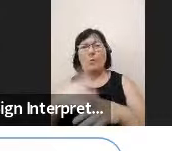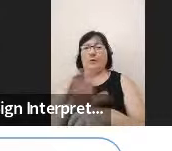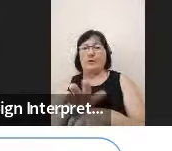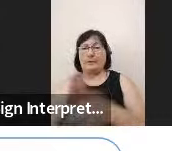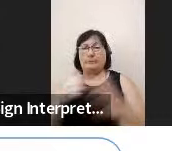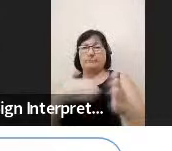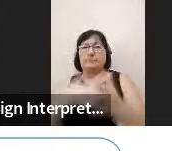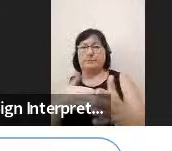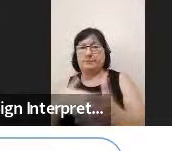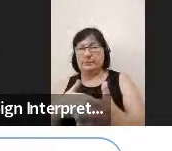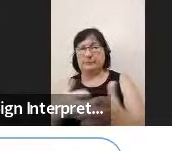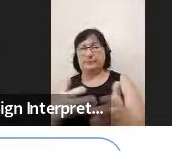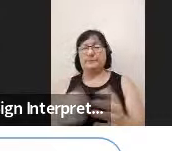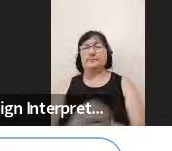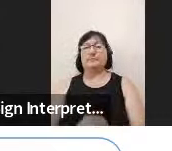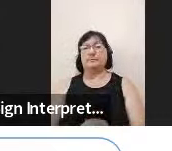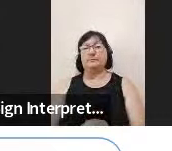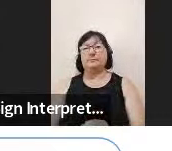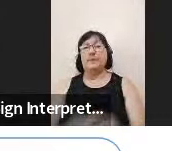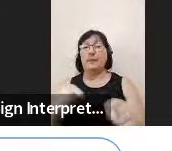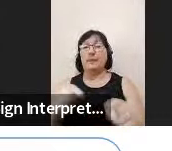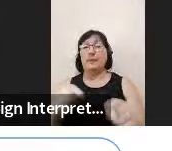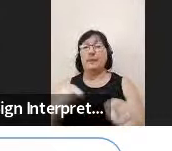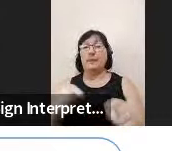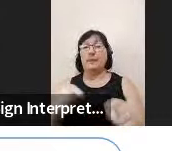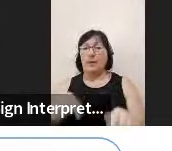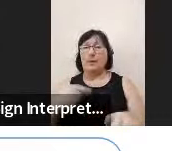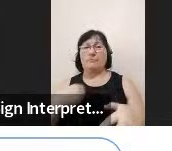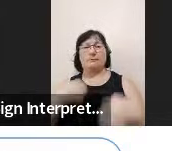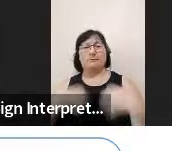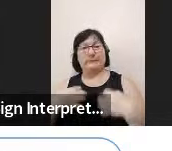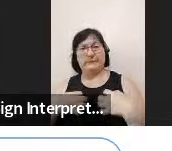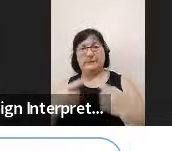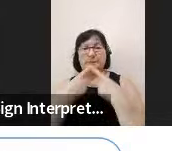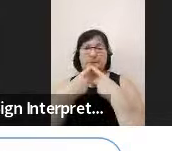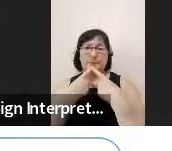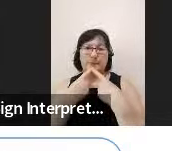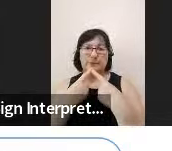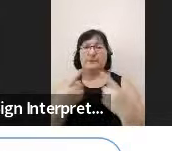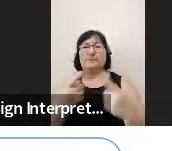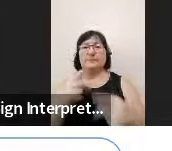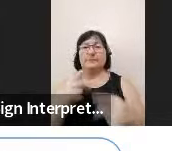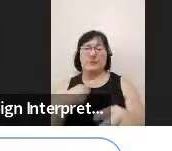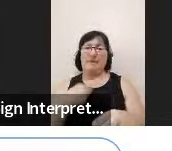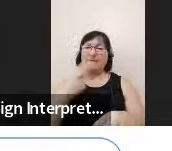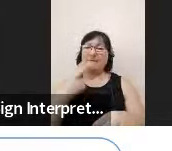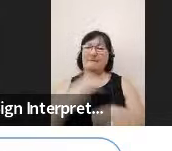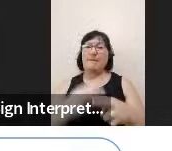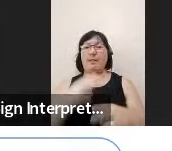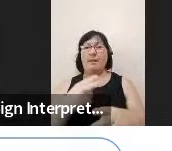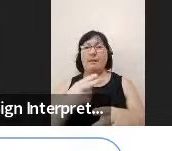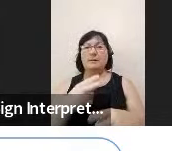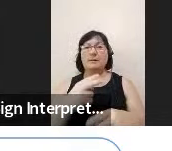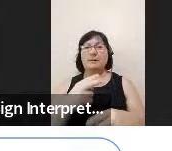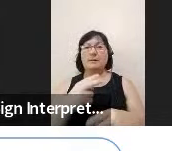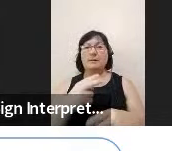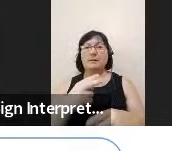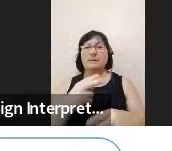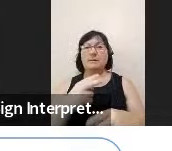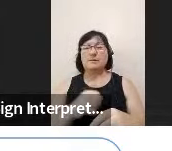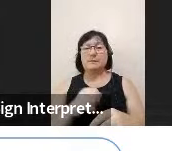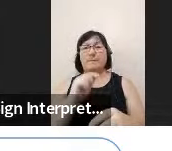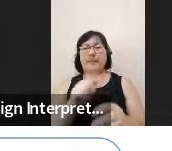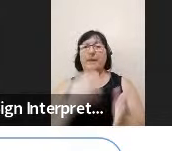very excited to say that we've since then finalized the pilot. We've since legislated the program as AEOS.